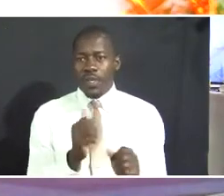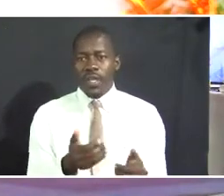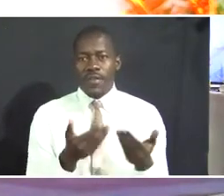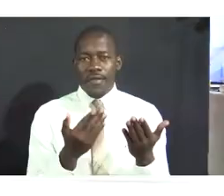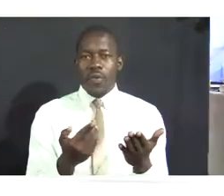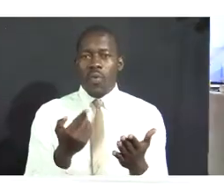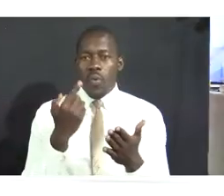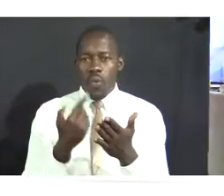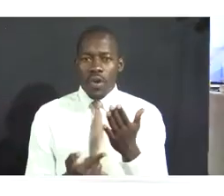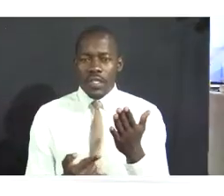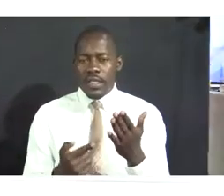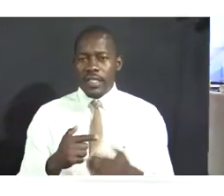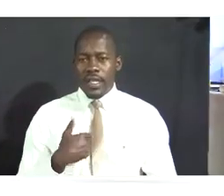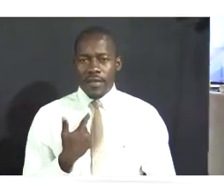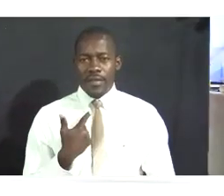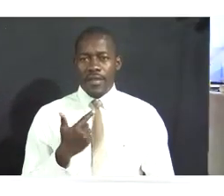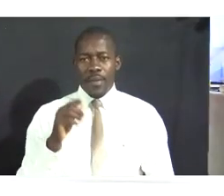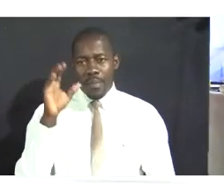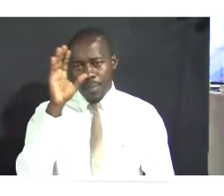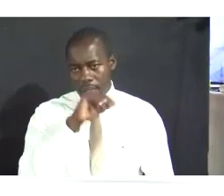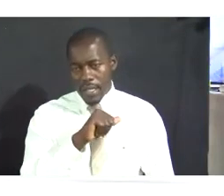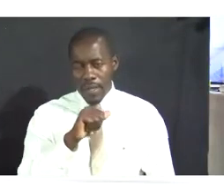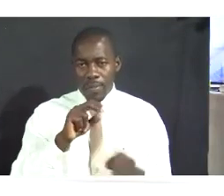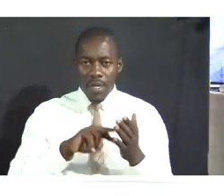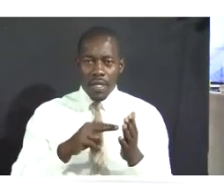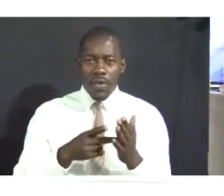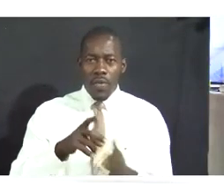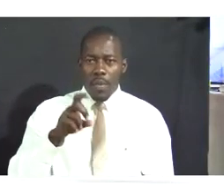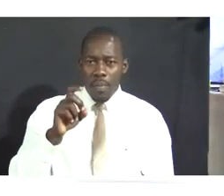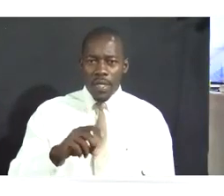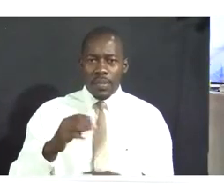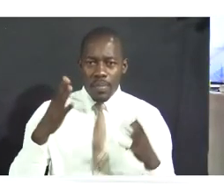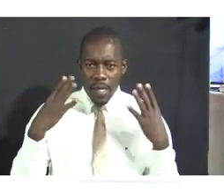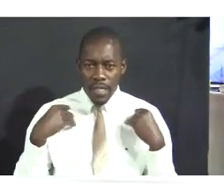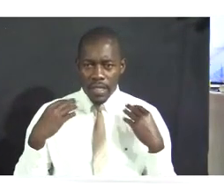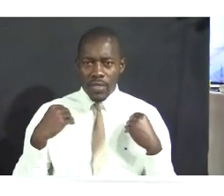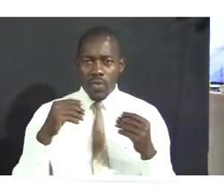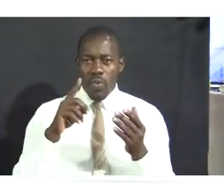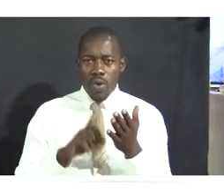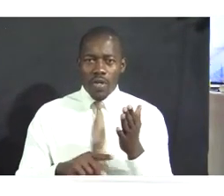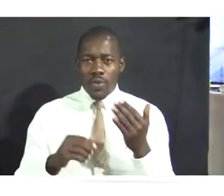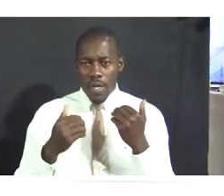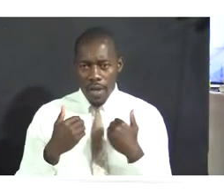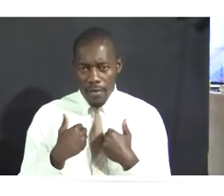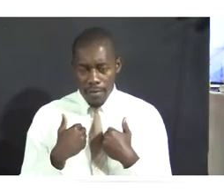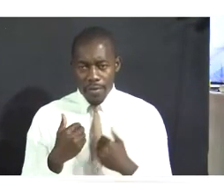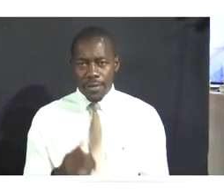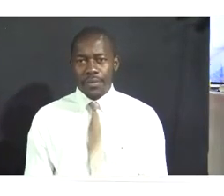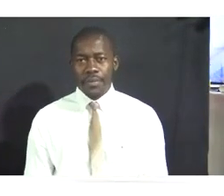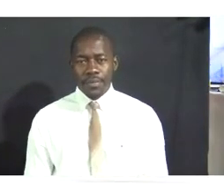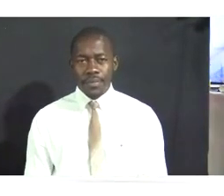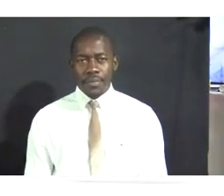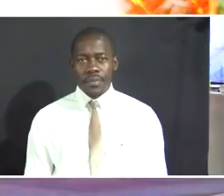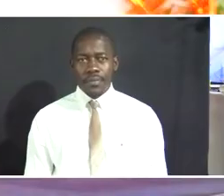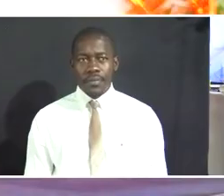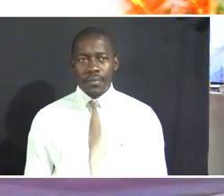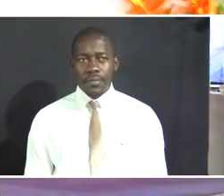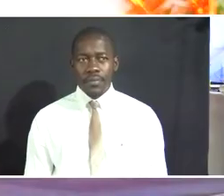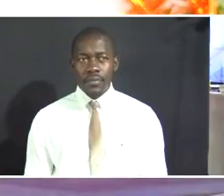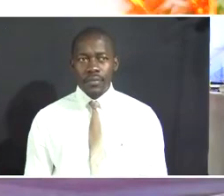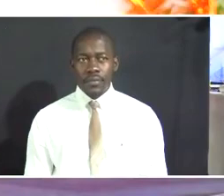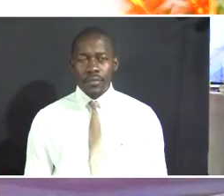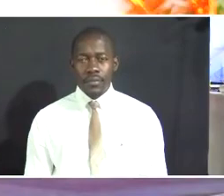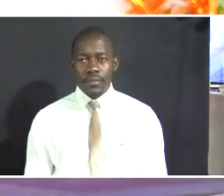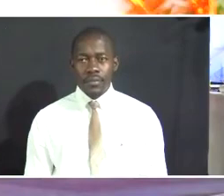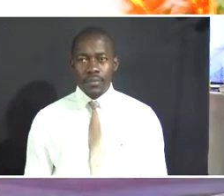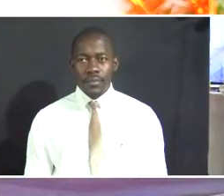So let's practice what we can give to others, because they have been given many hours in our